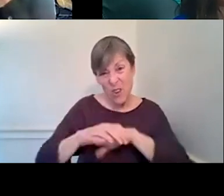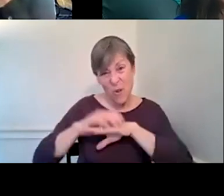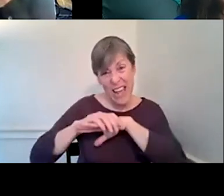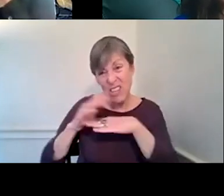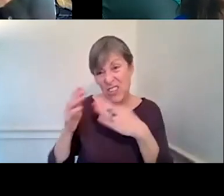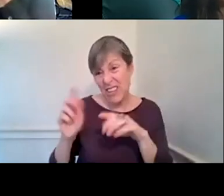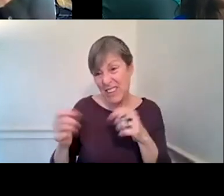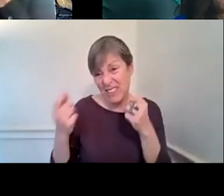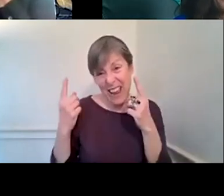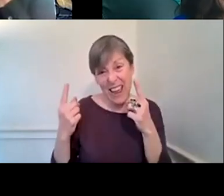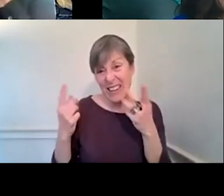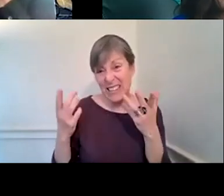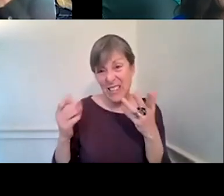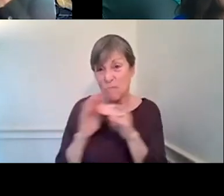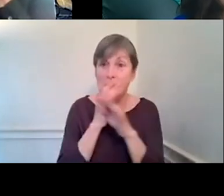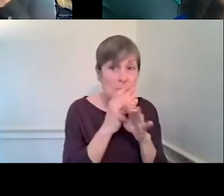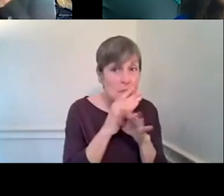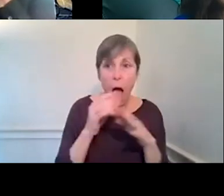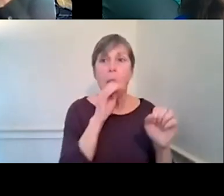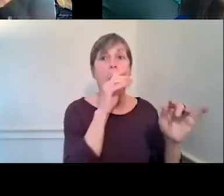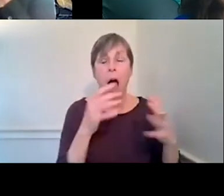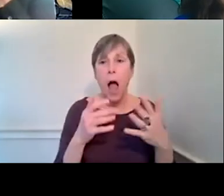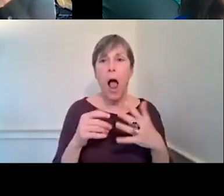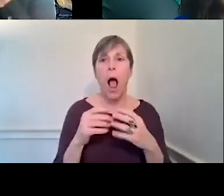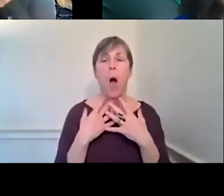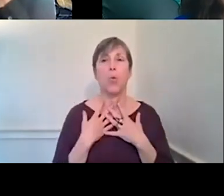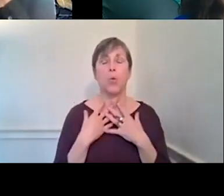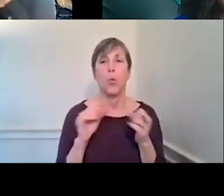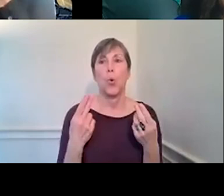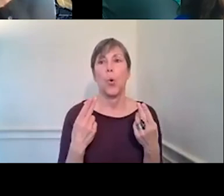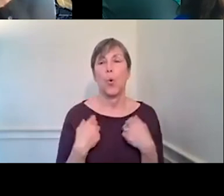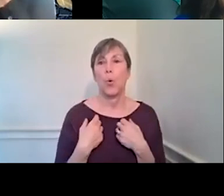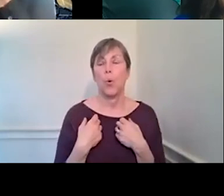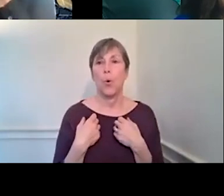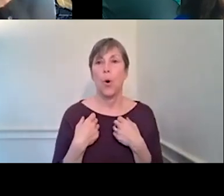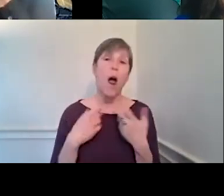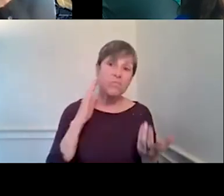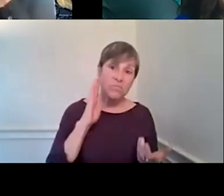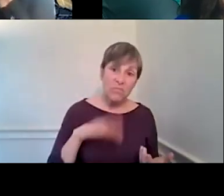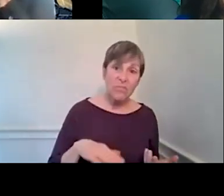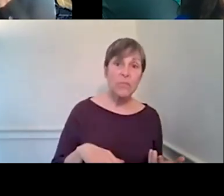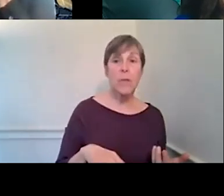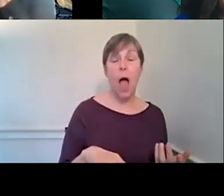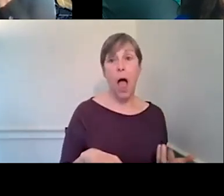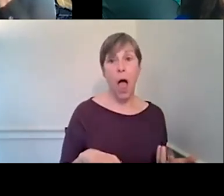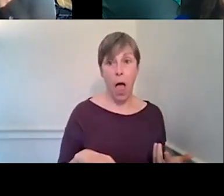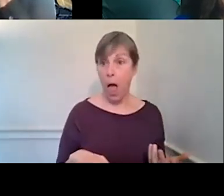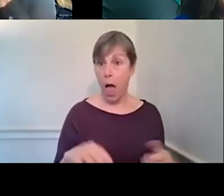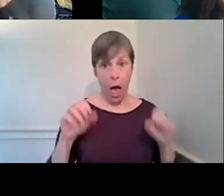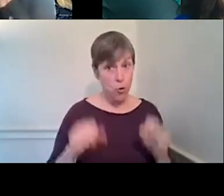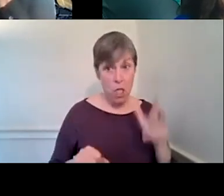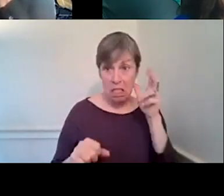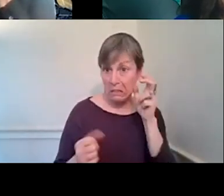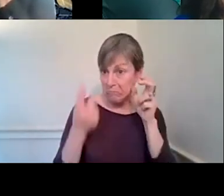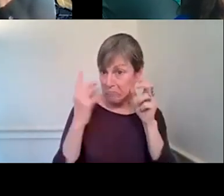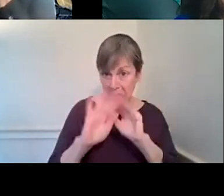And that was actually something that I obviously, not only that I had great command in listening, I had great command in